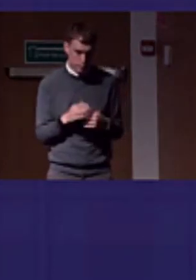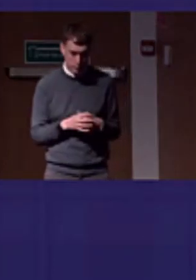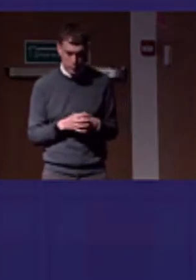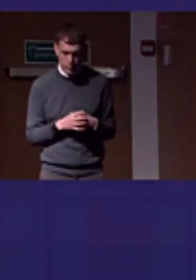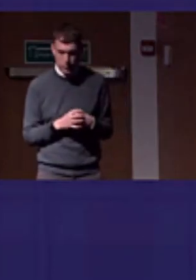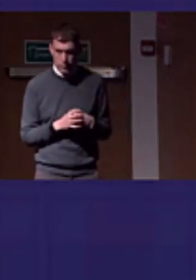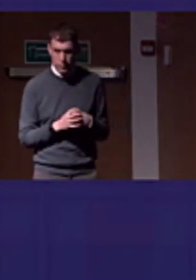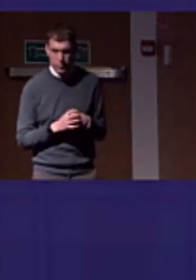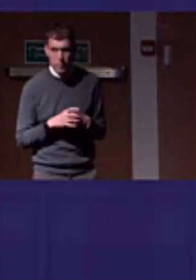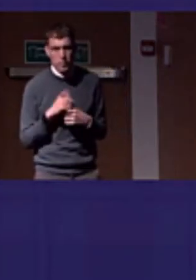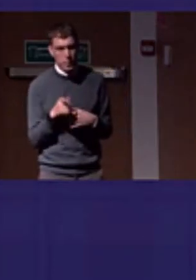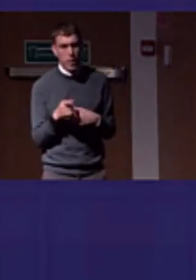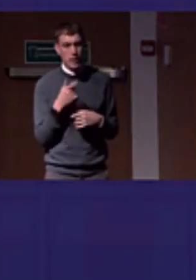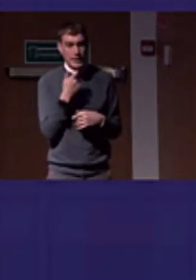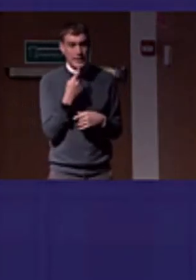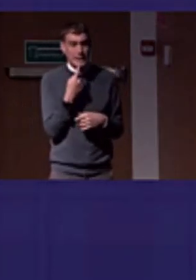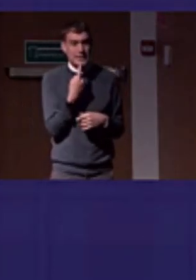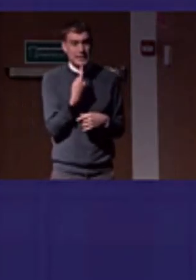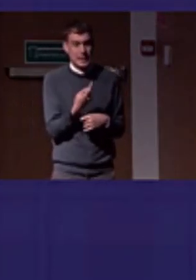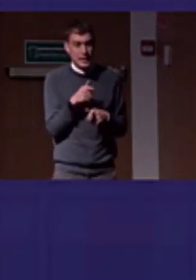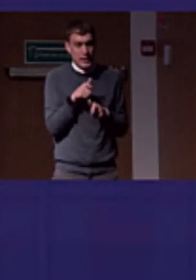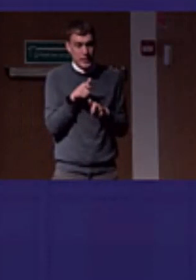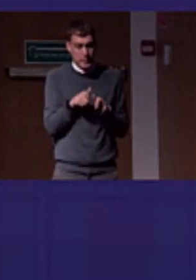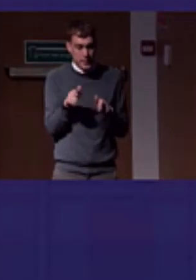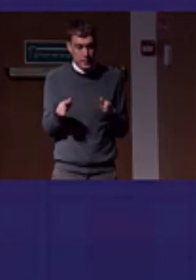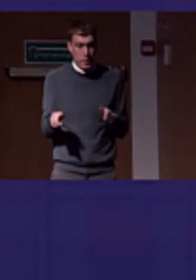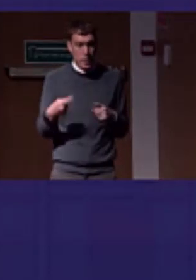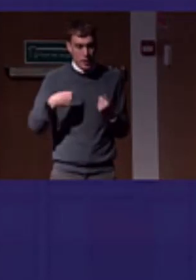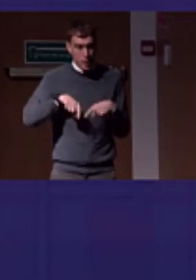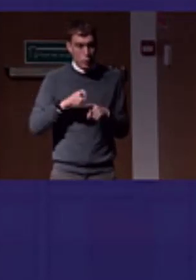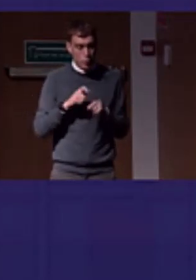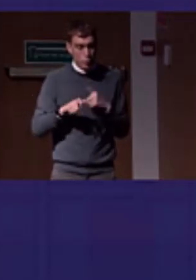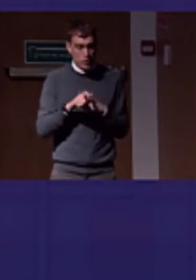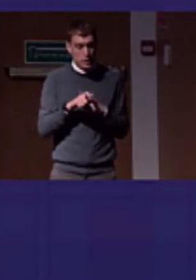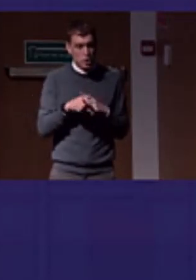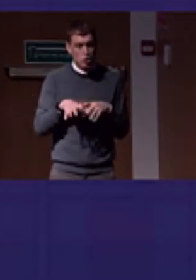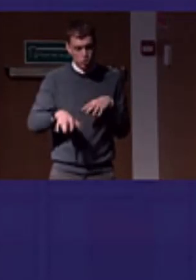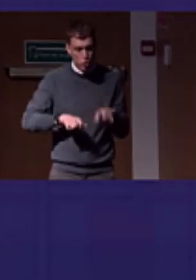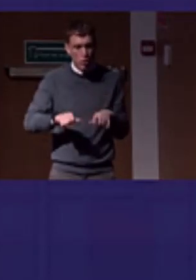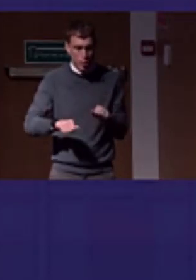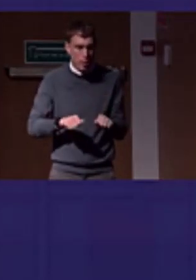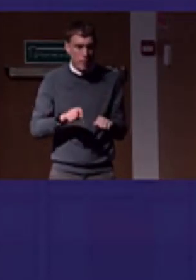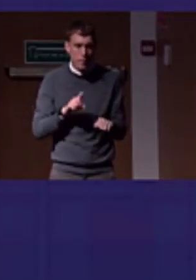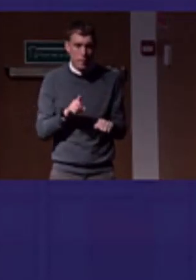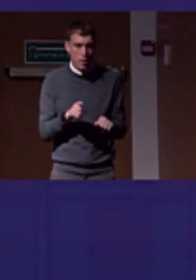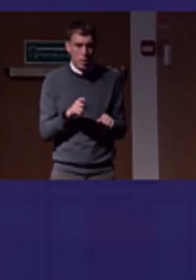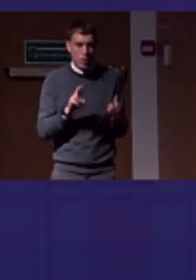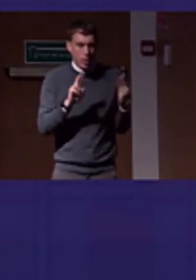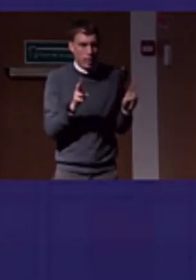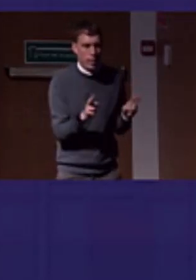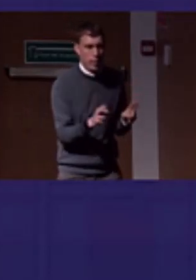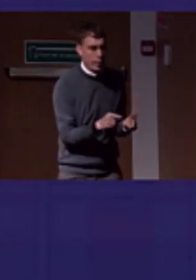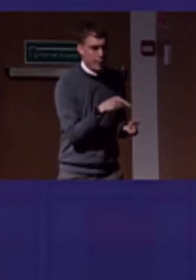there are people who struggle with mental health in our community at scale, but don't triangulate down to who it could